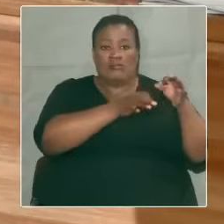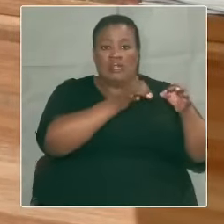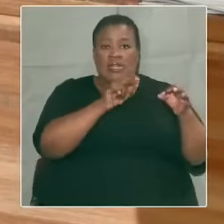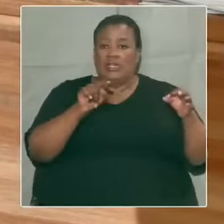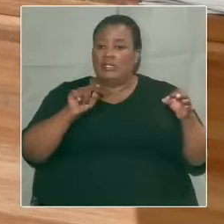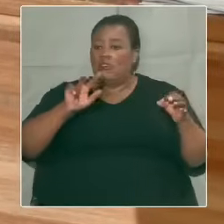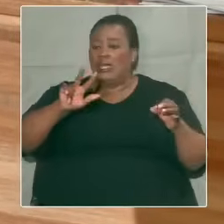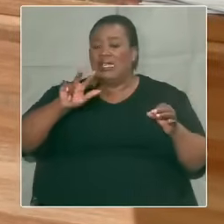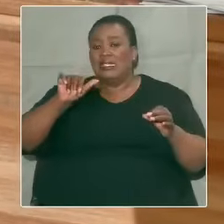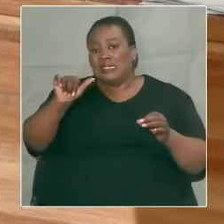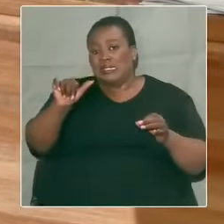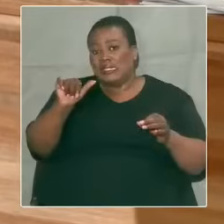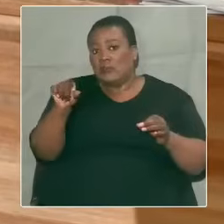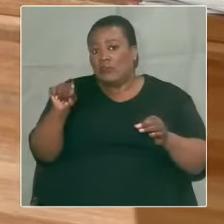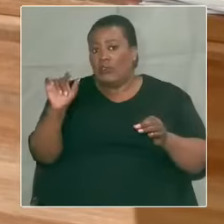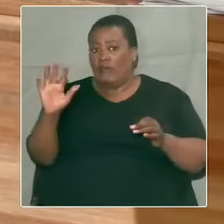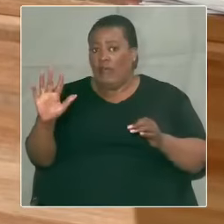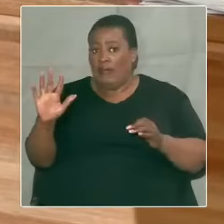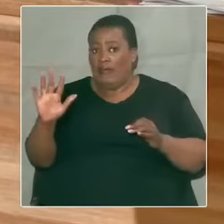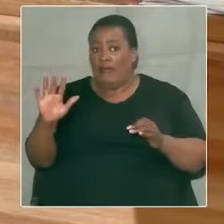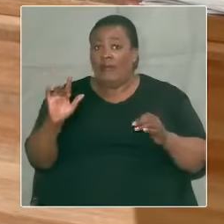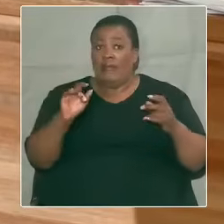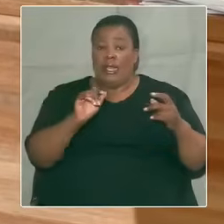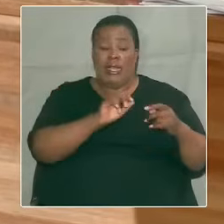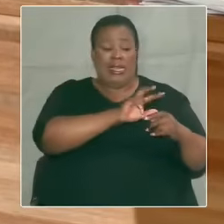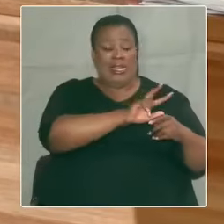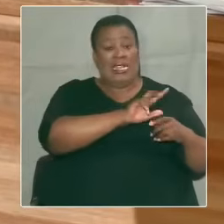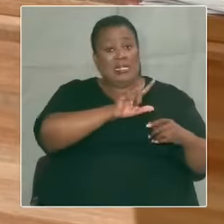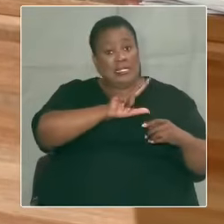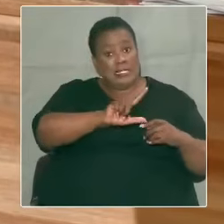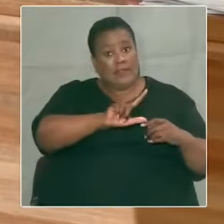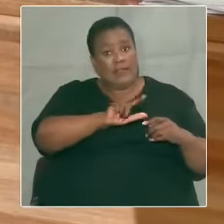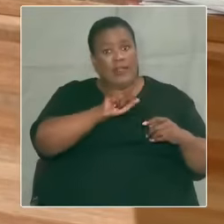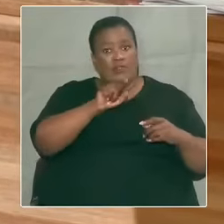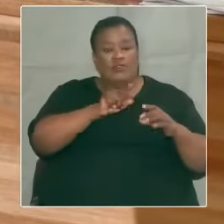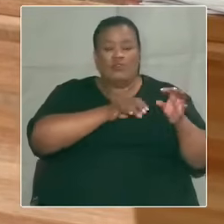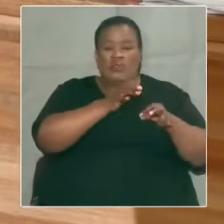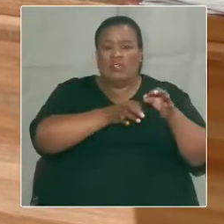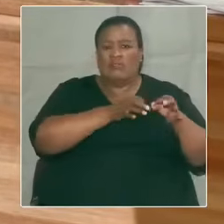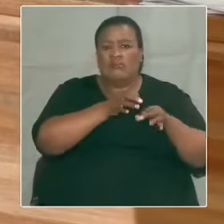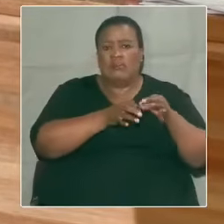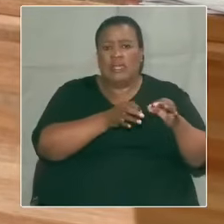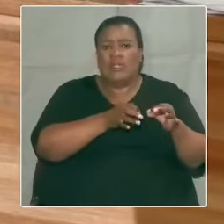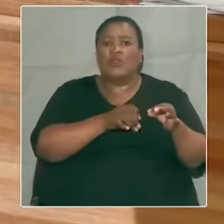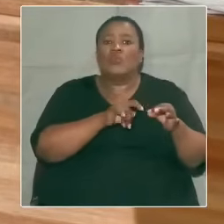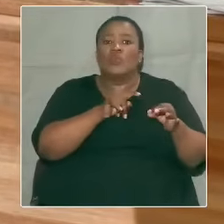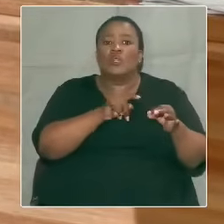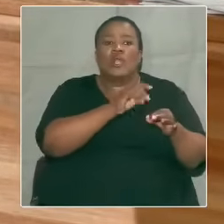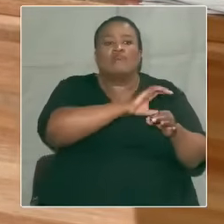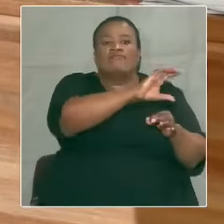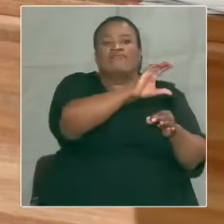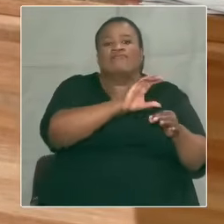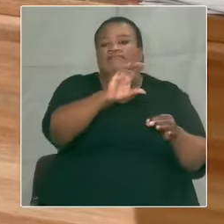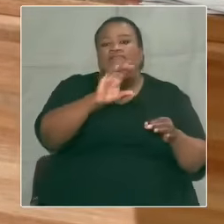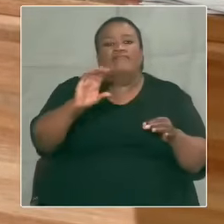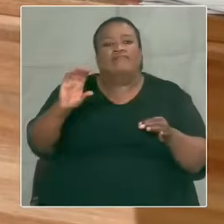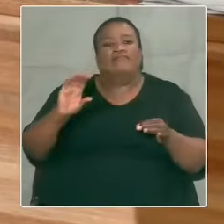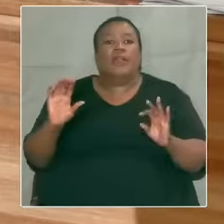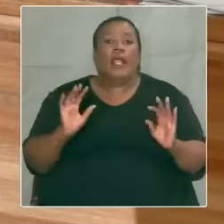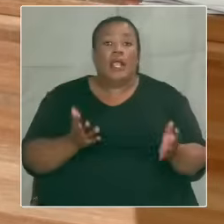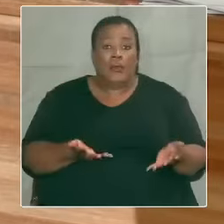86.5, and then in 87 you deal with how they were allocated.